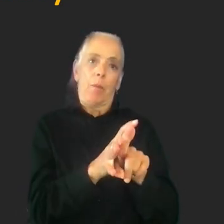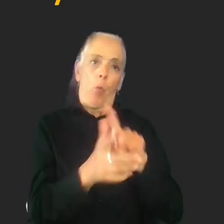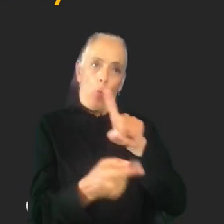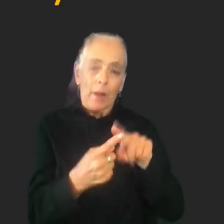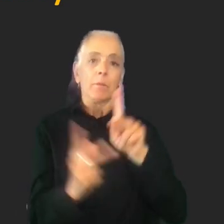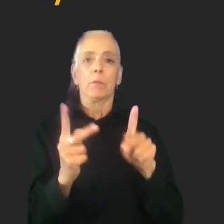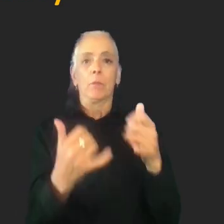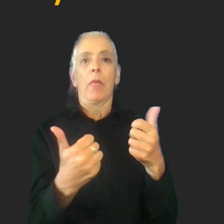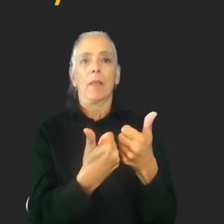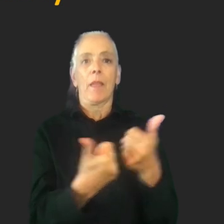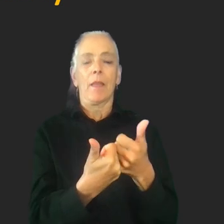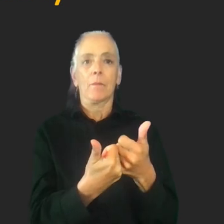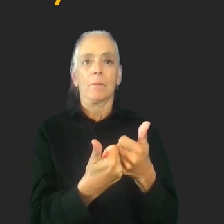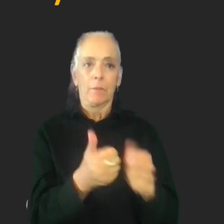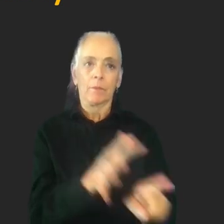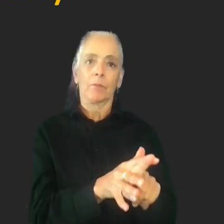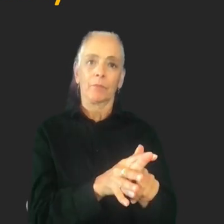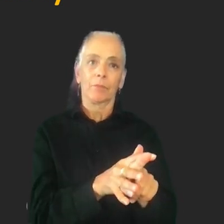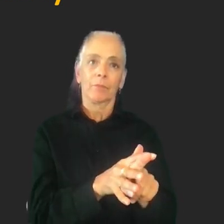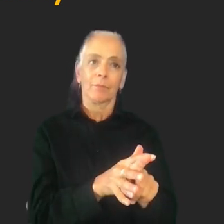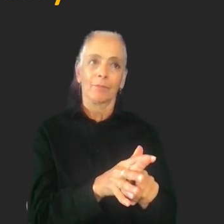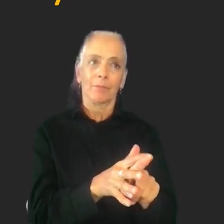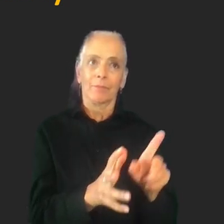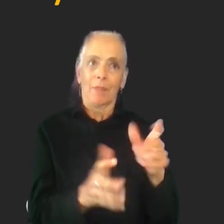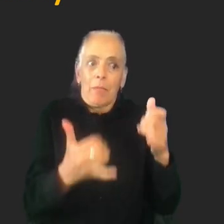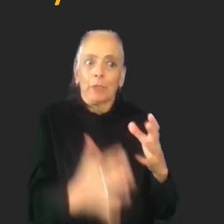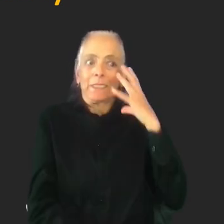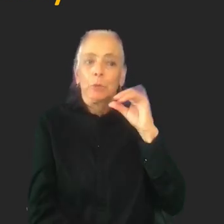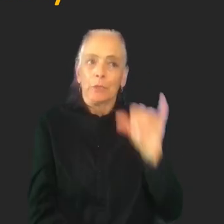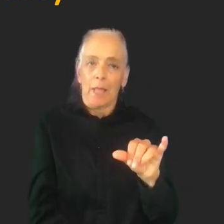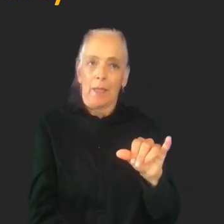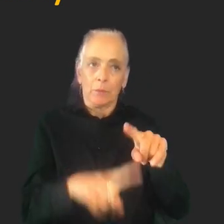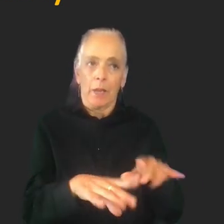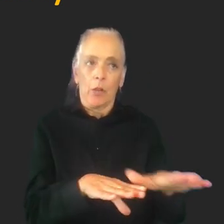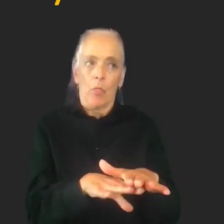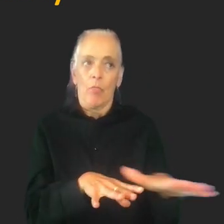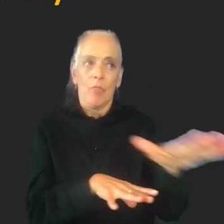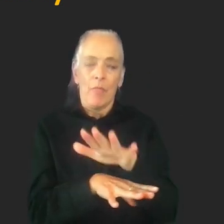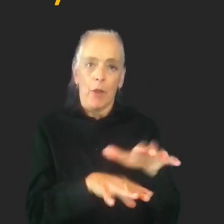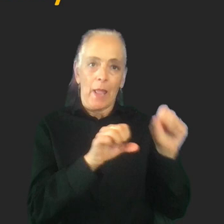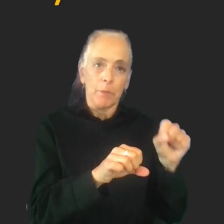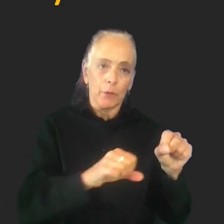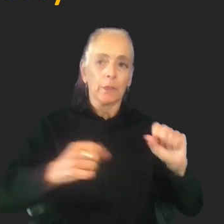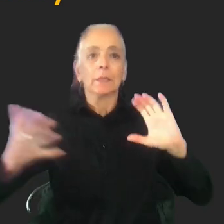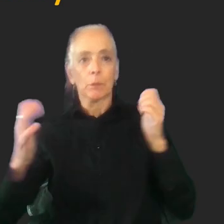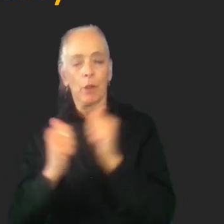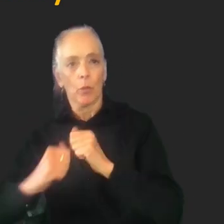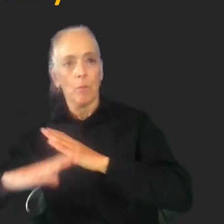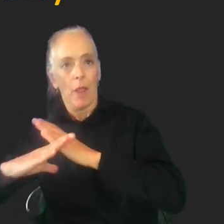when people play the game it's something that players experience as a product of their personal capabilities versus the barriers that a game